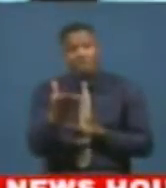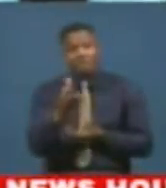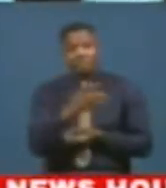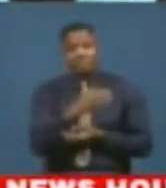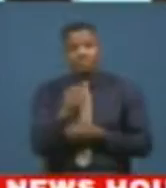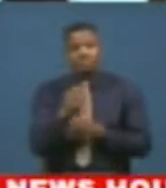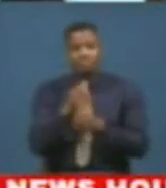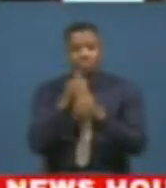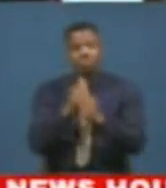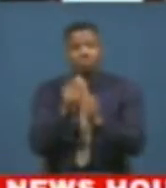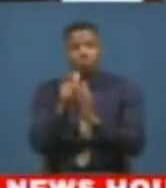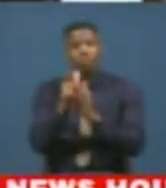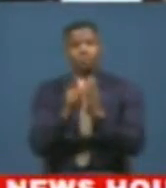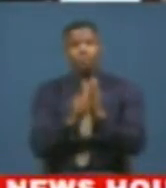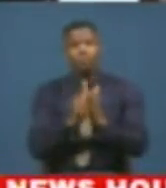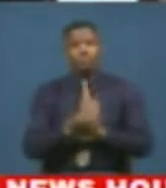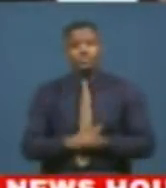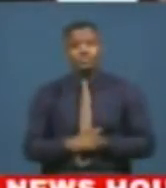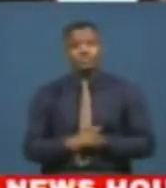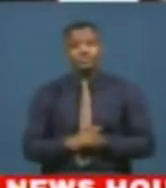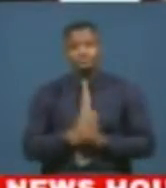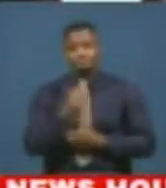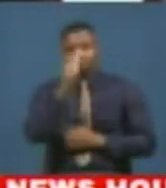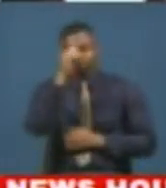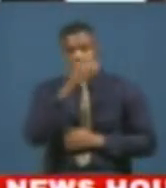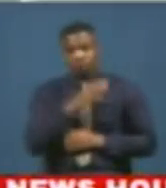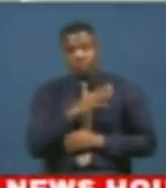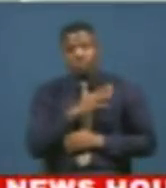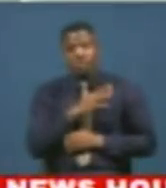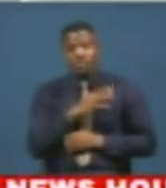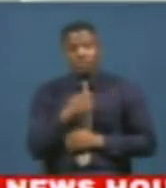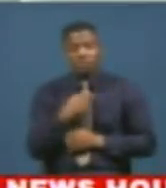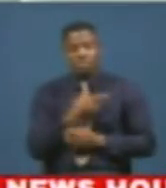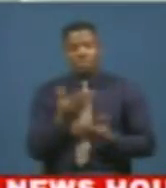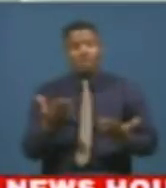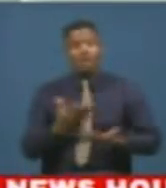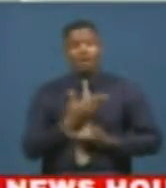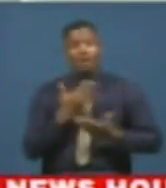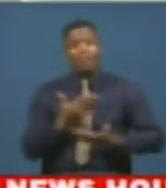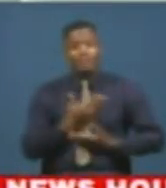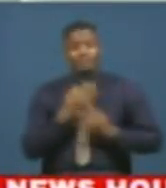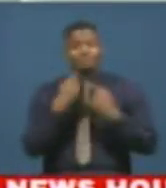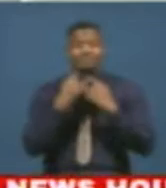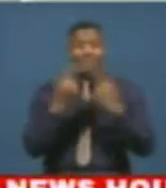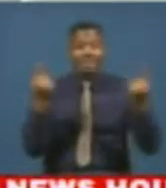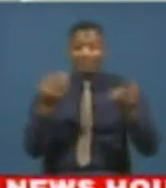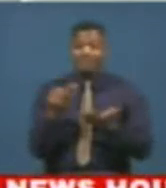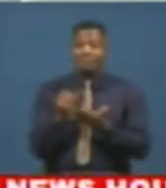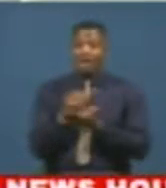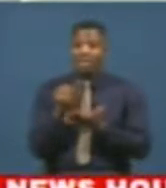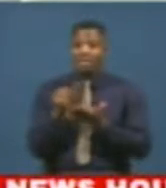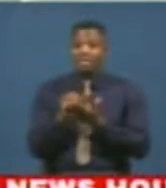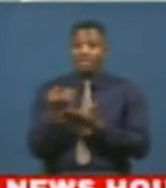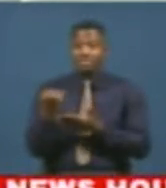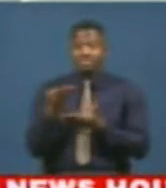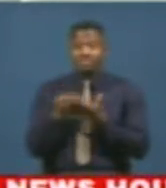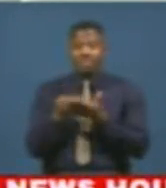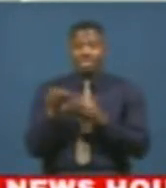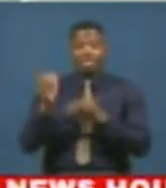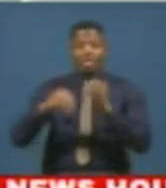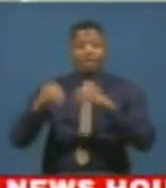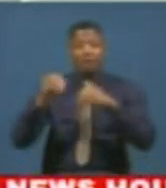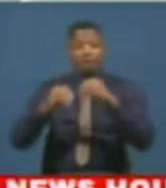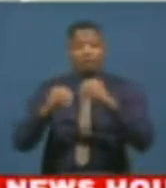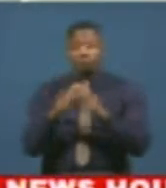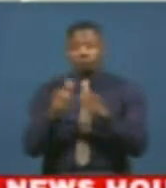comply. Gentlemen, we're happy to announce that the fund has so far, in addition to